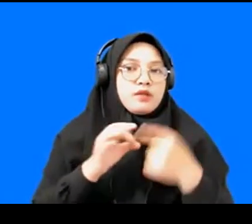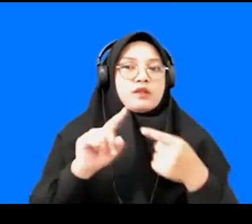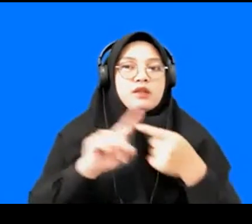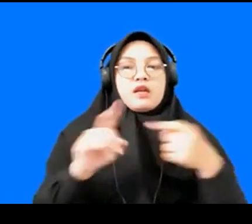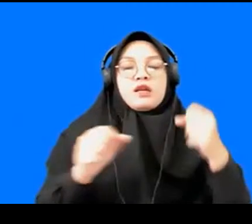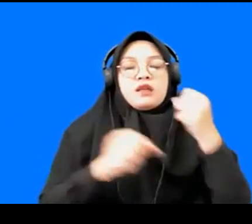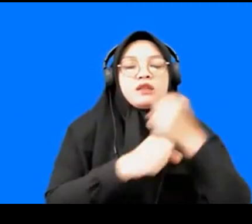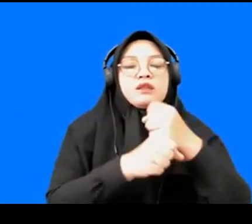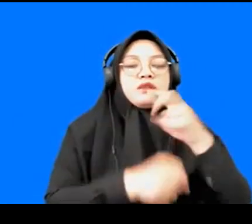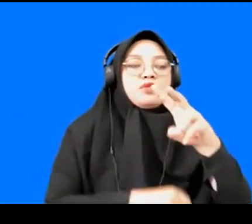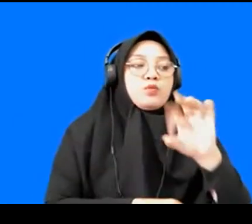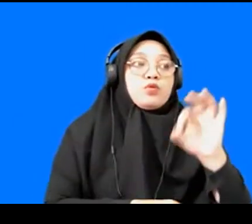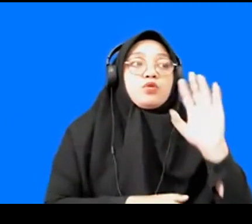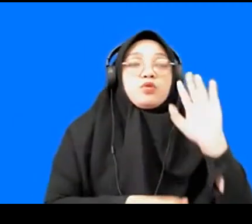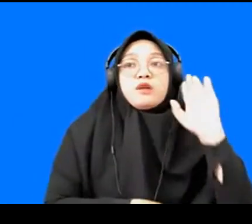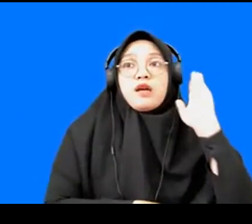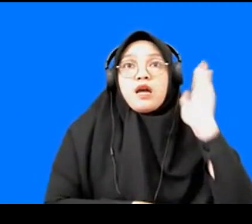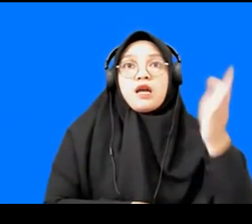But before